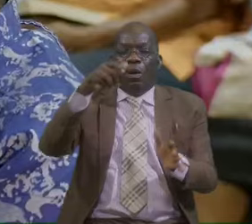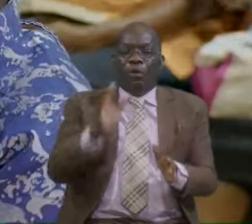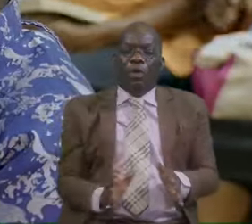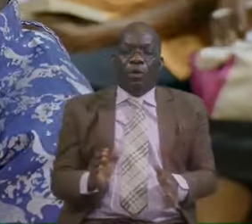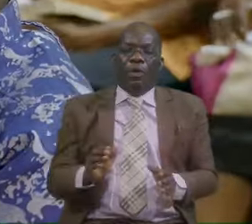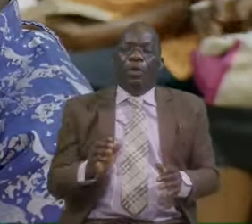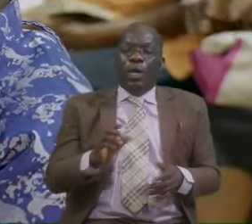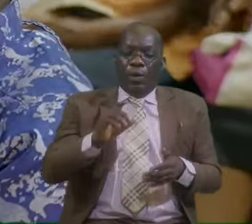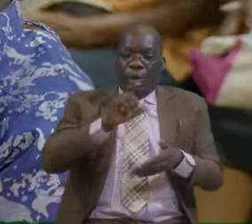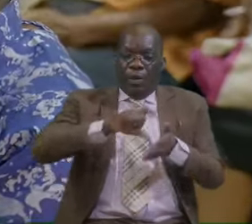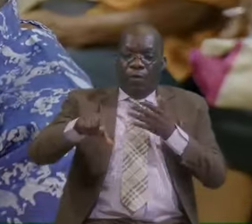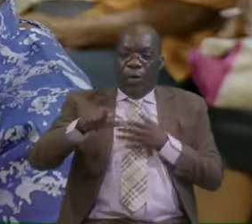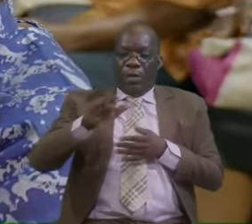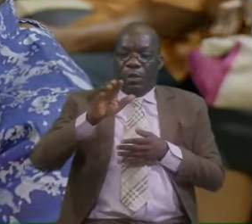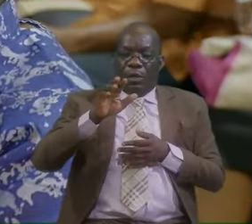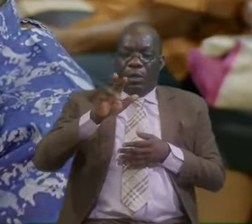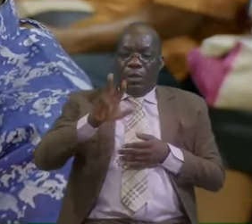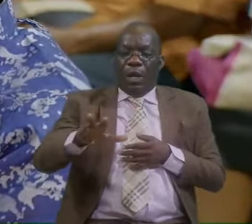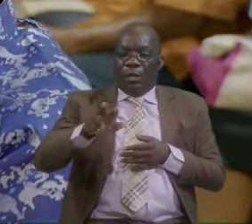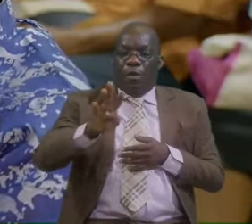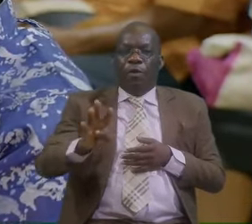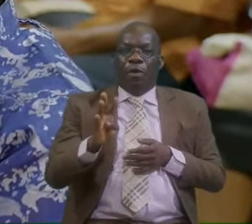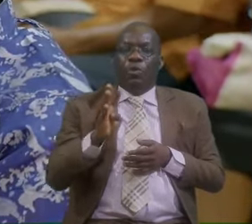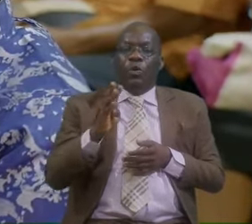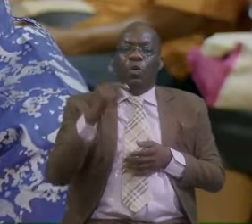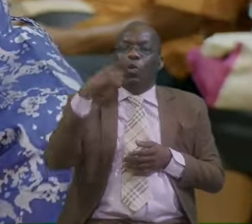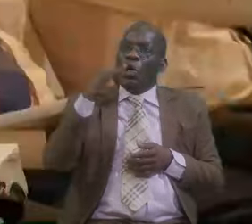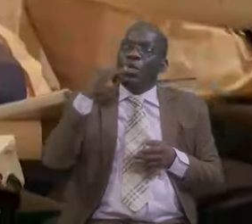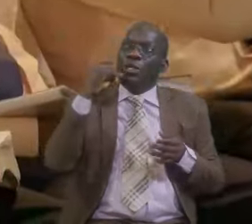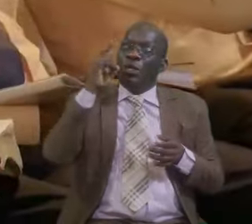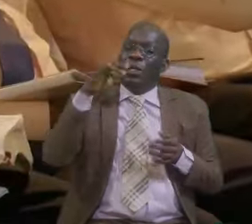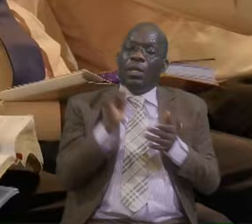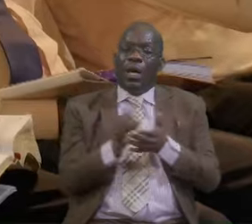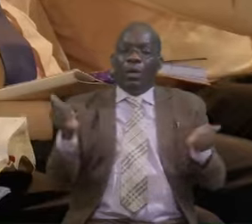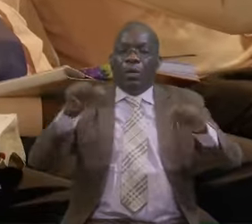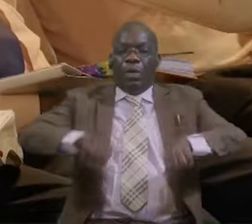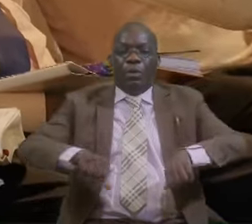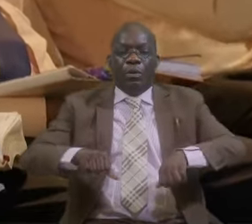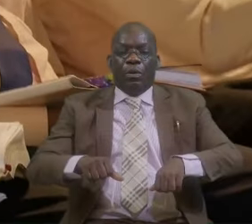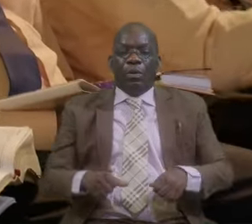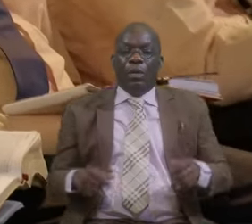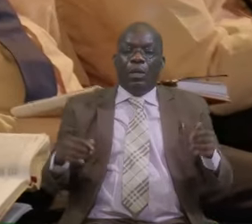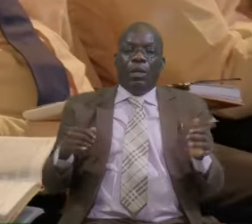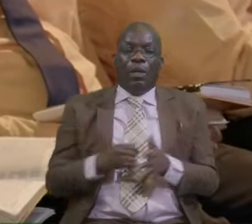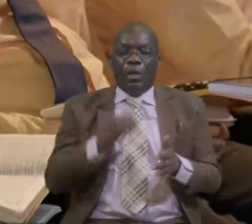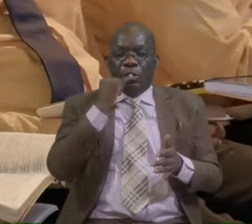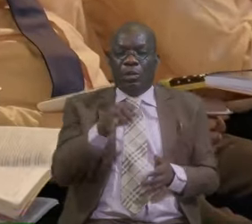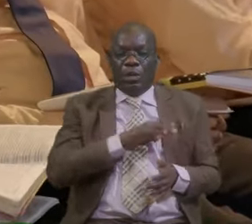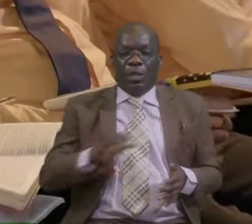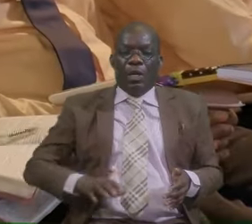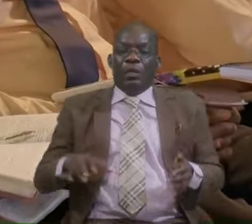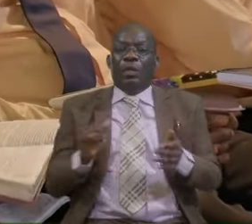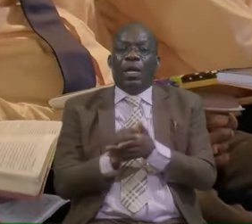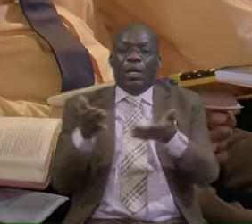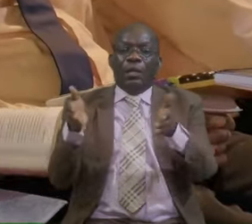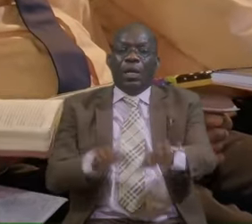verse 34, who is he that condemneth? It is Christ that died,